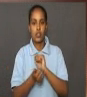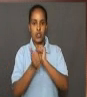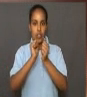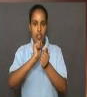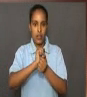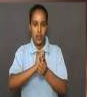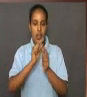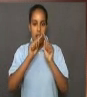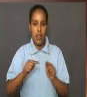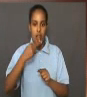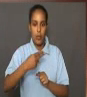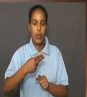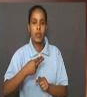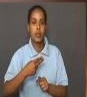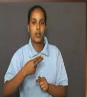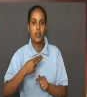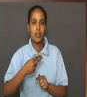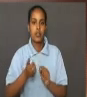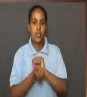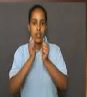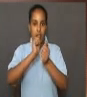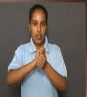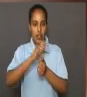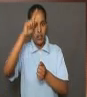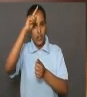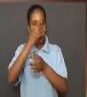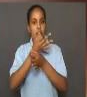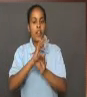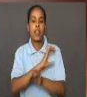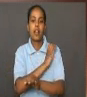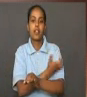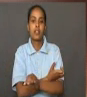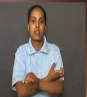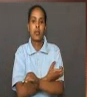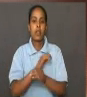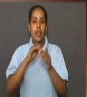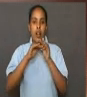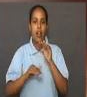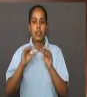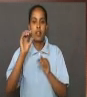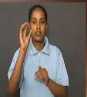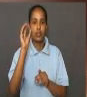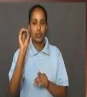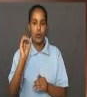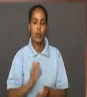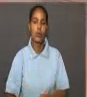change in entropy will the change in Gibbs free energy be less than 0.